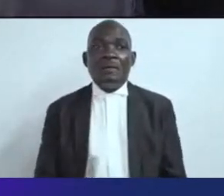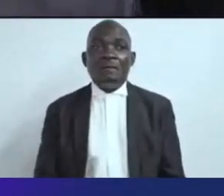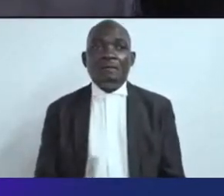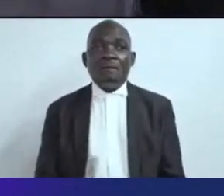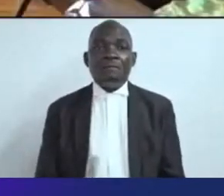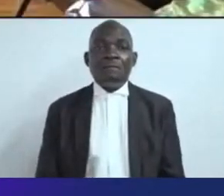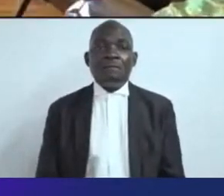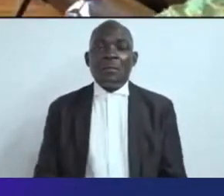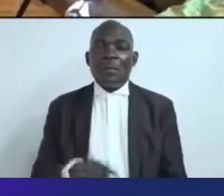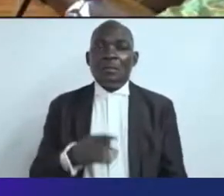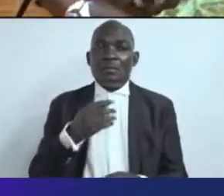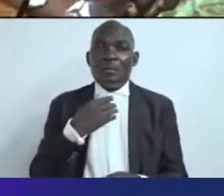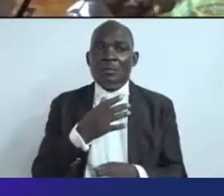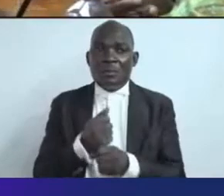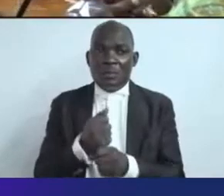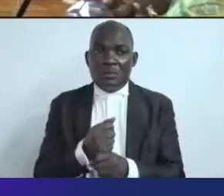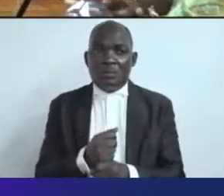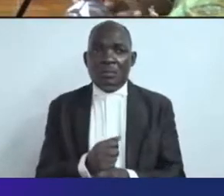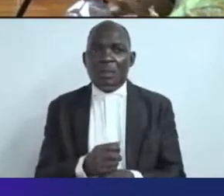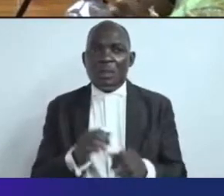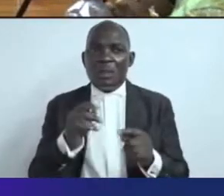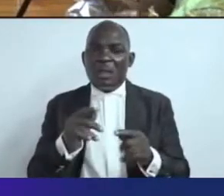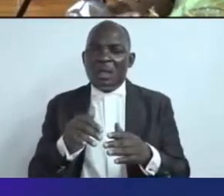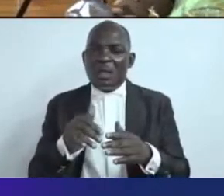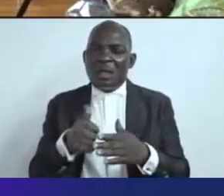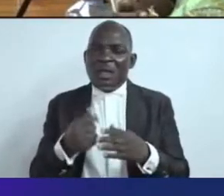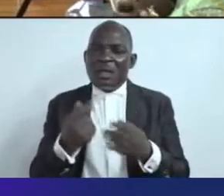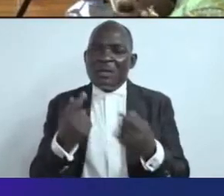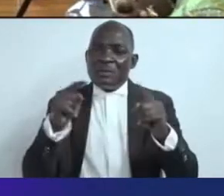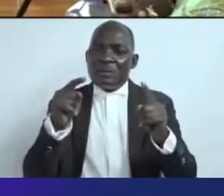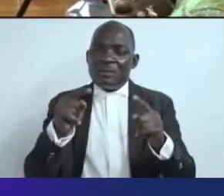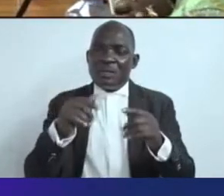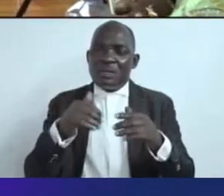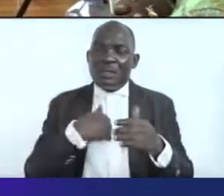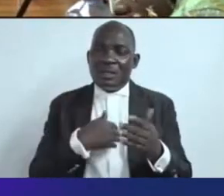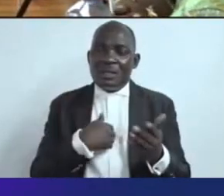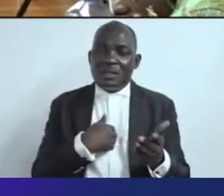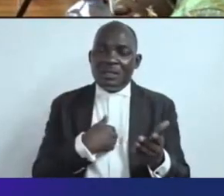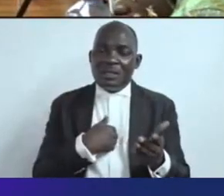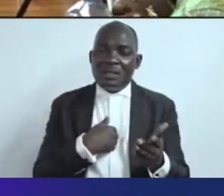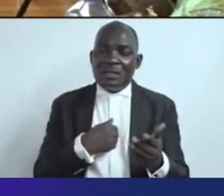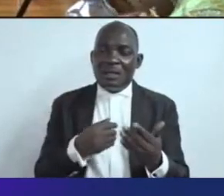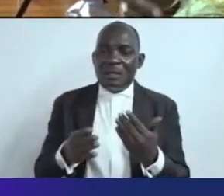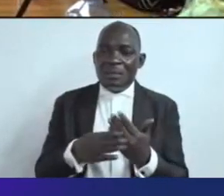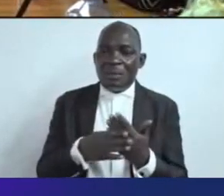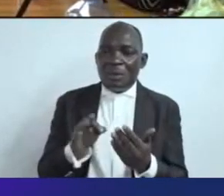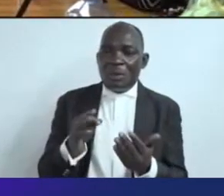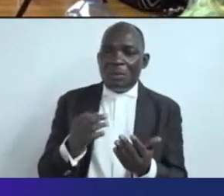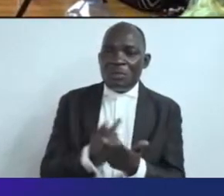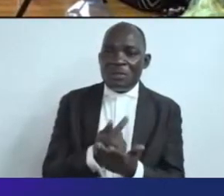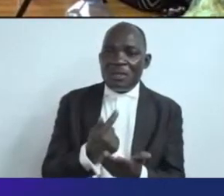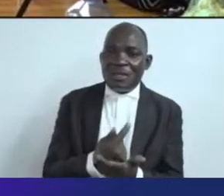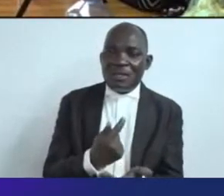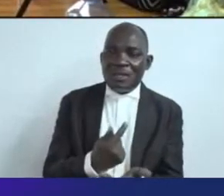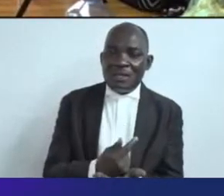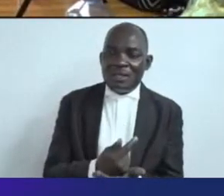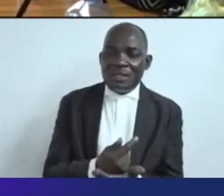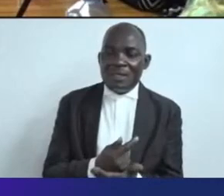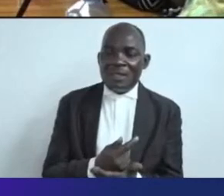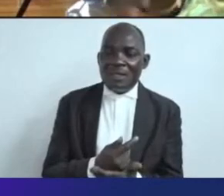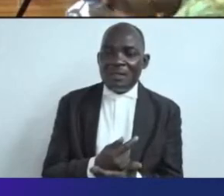Very brief. So how successful has the Bank of Ghana's